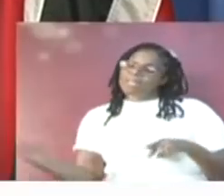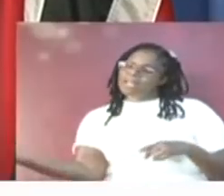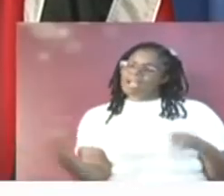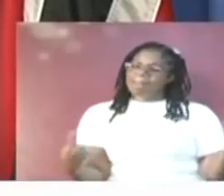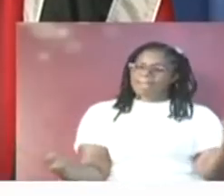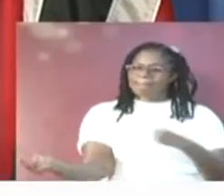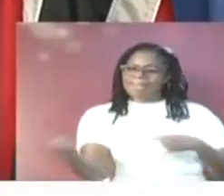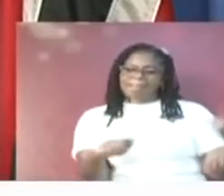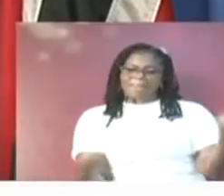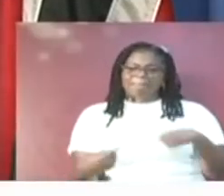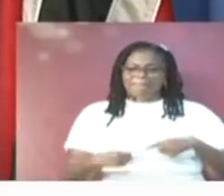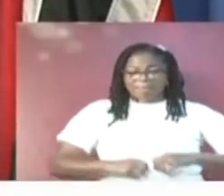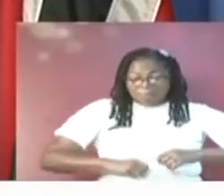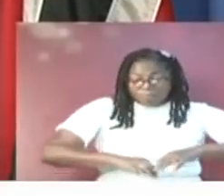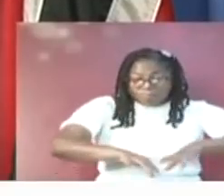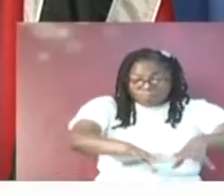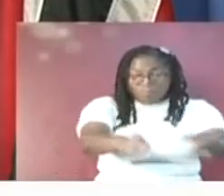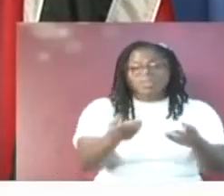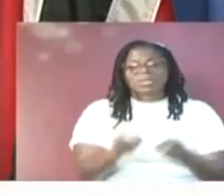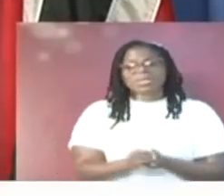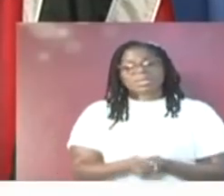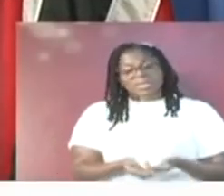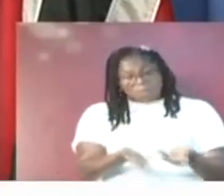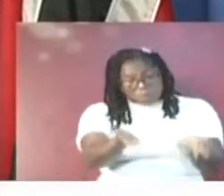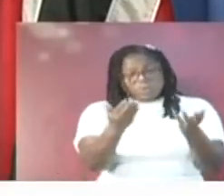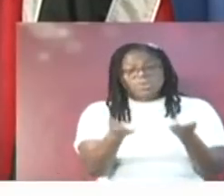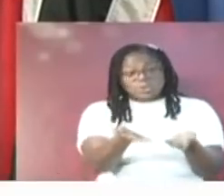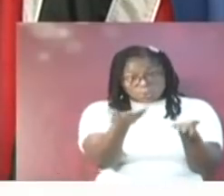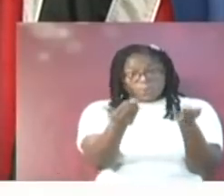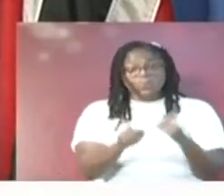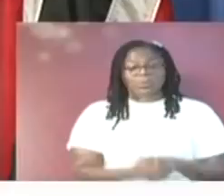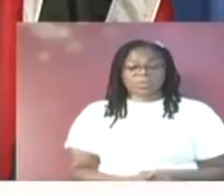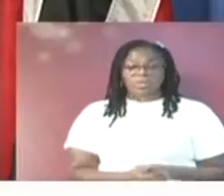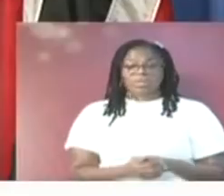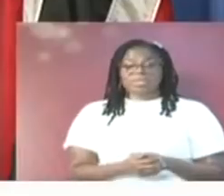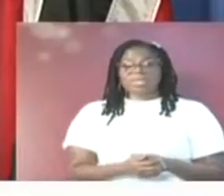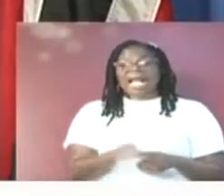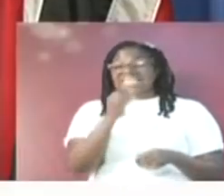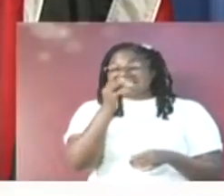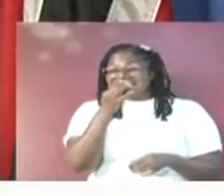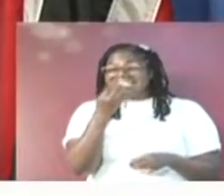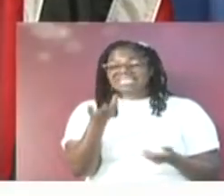to the country is go in the opposite direction and stay home.